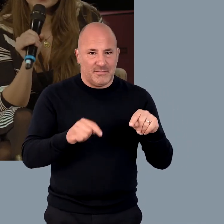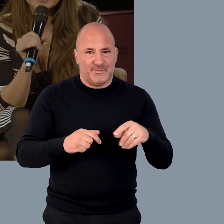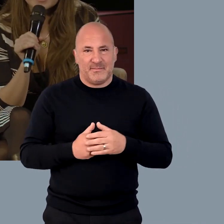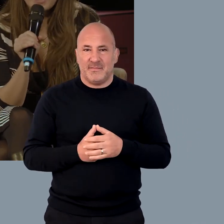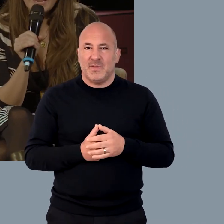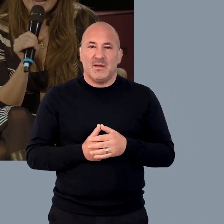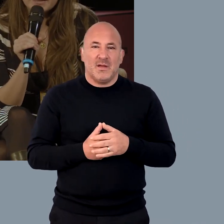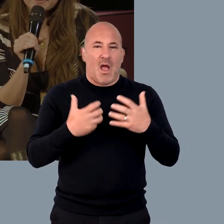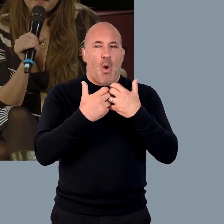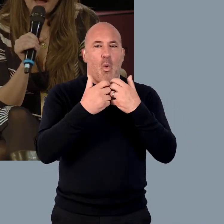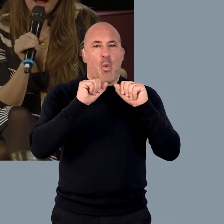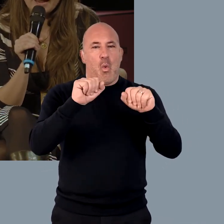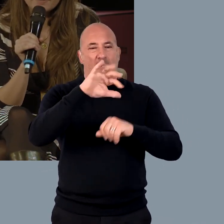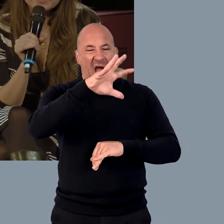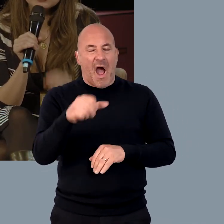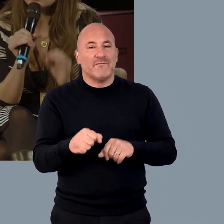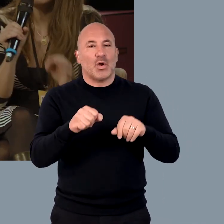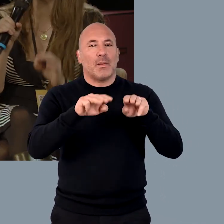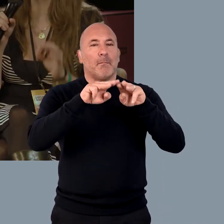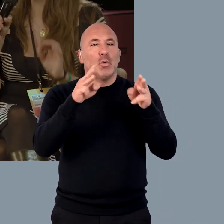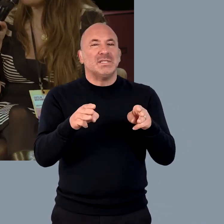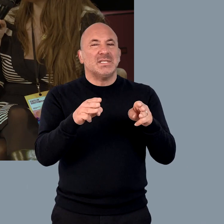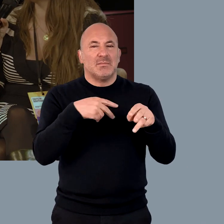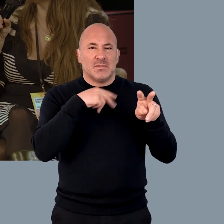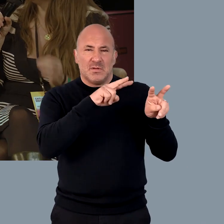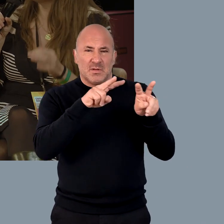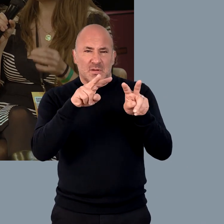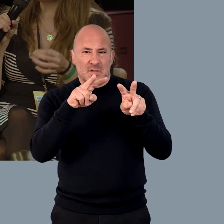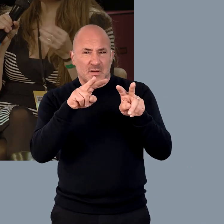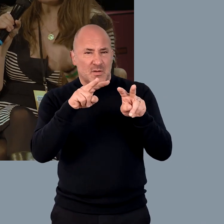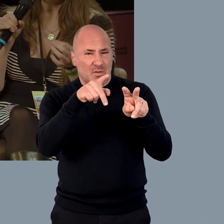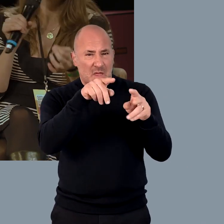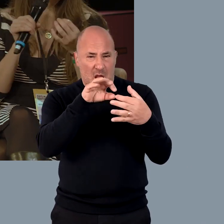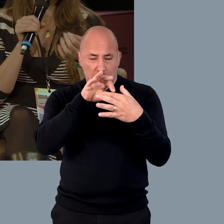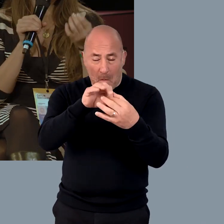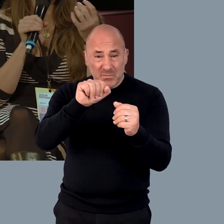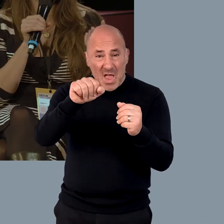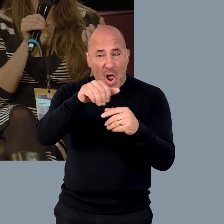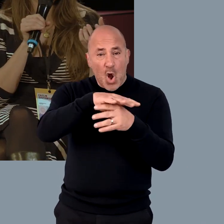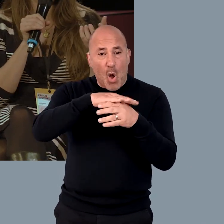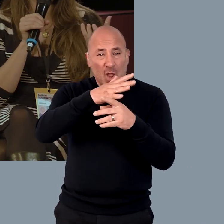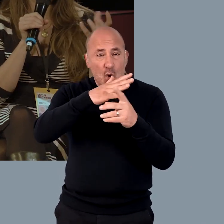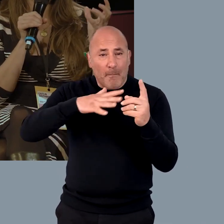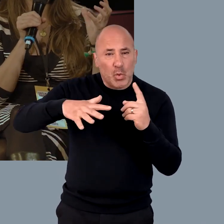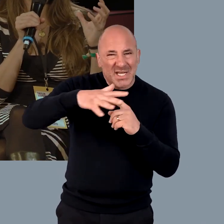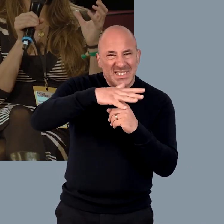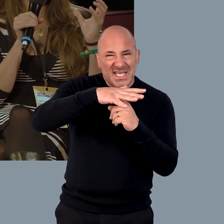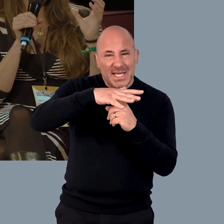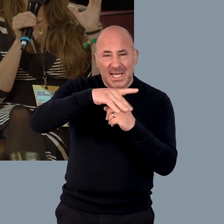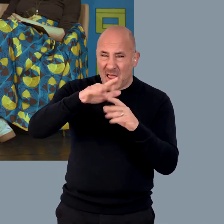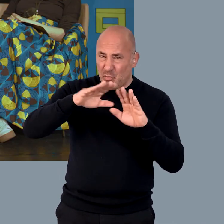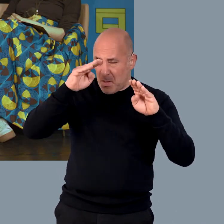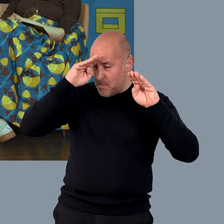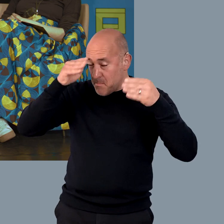of the continent. And I have been so inspired by the way that African museums have really been able